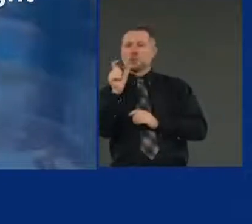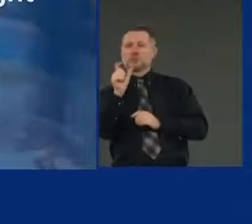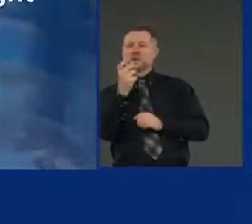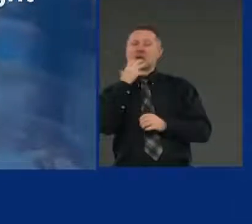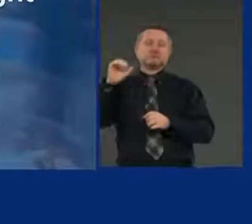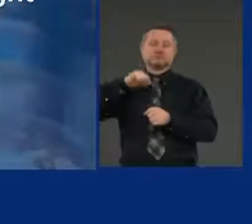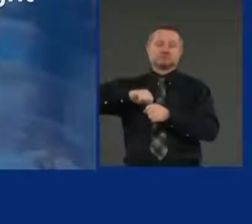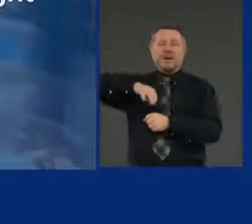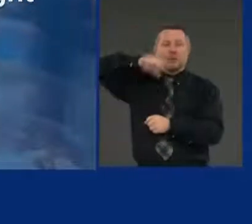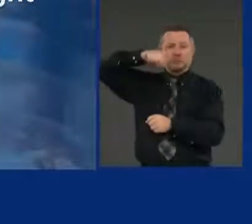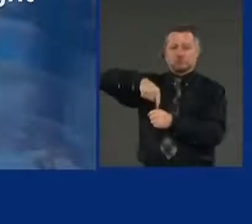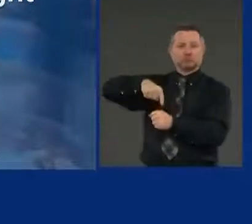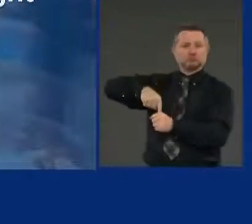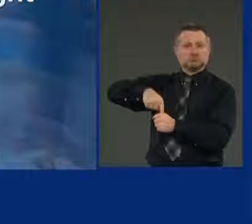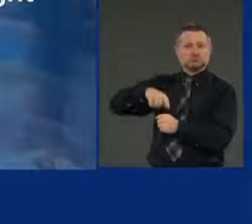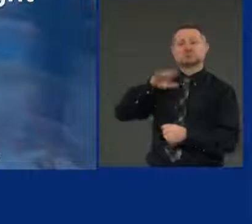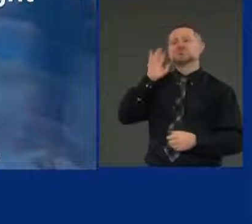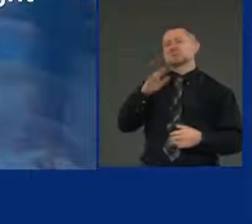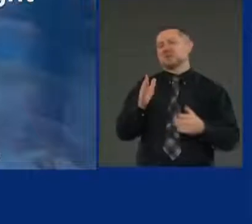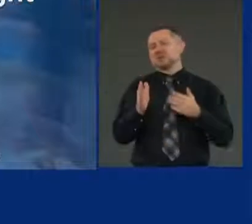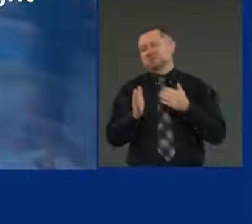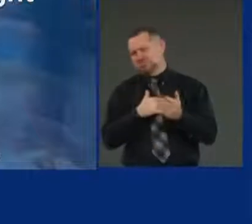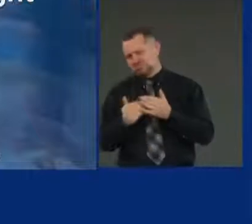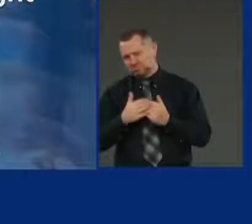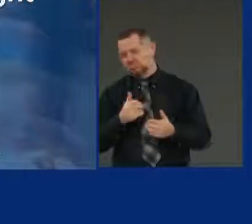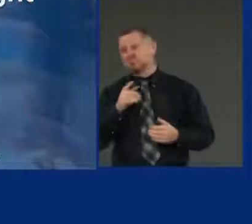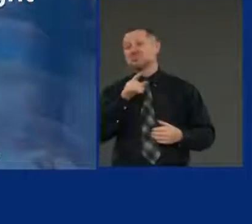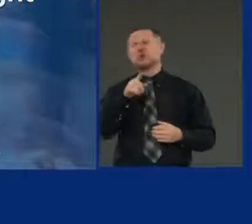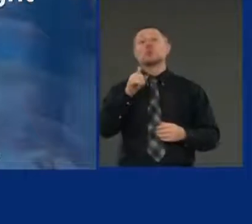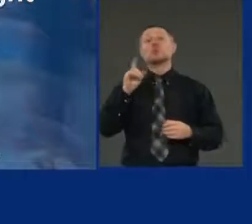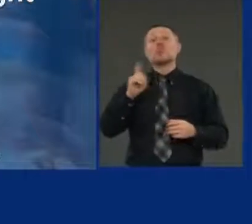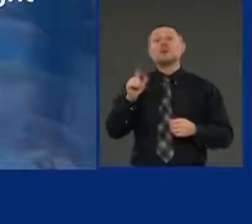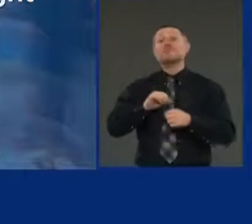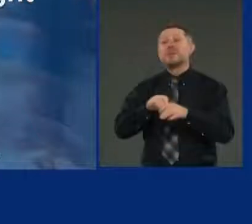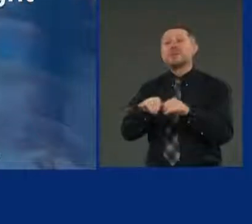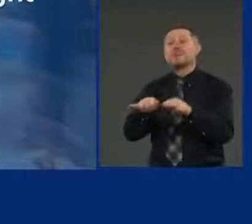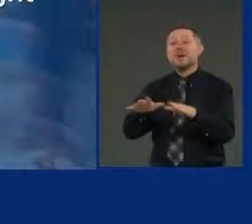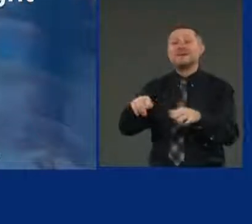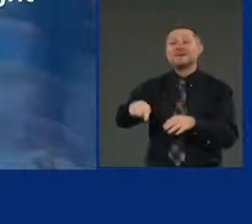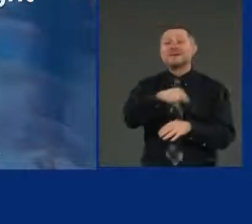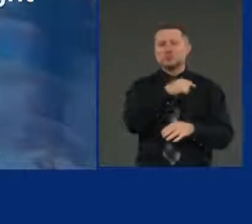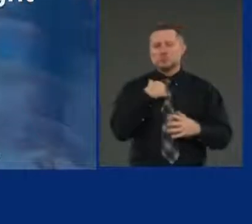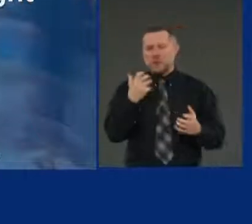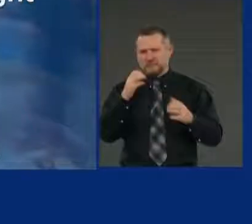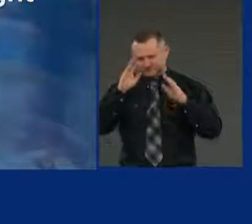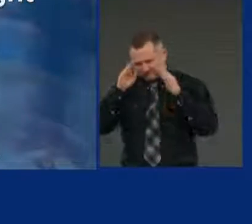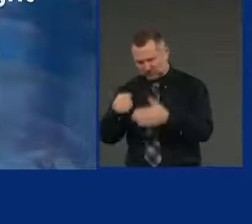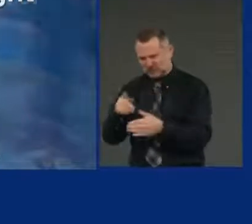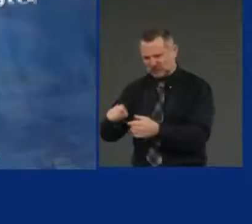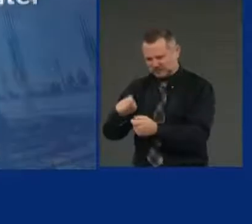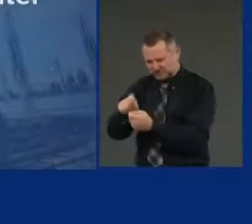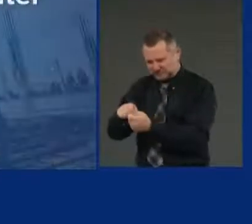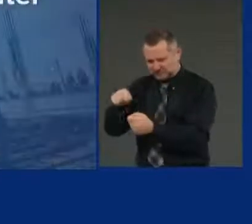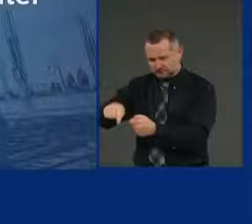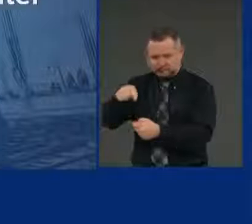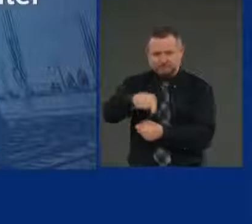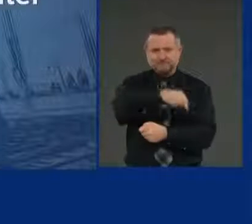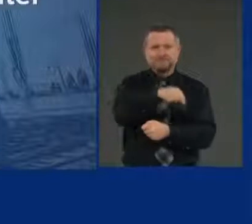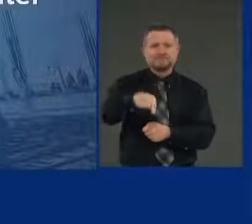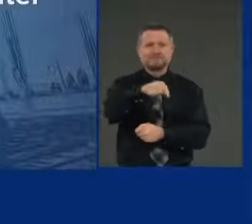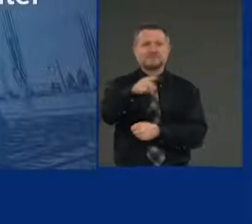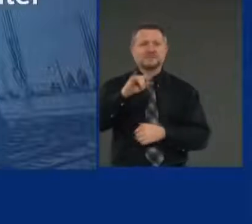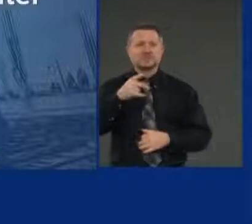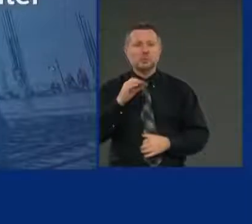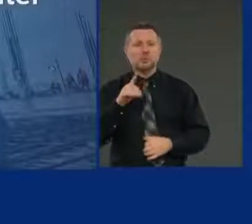regard. But we know where the hotspots are in the city. We want to focus on them next week. Be ready to